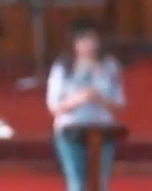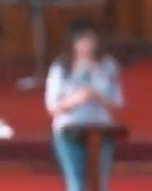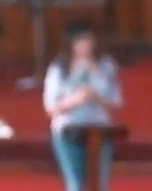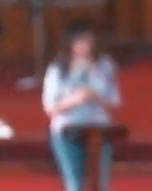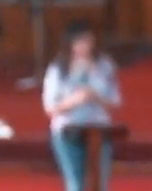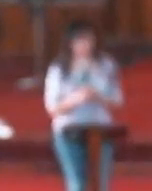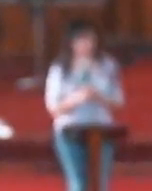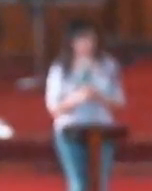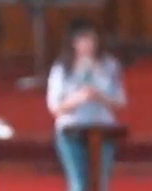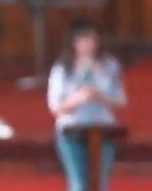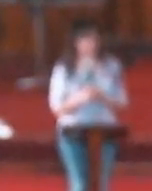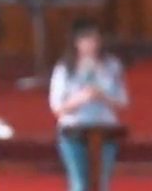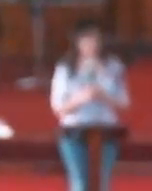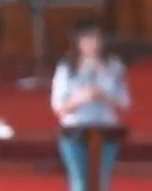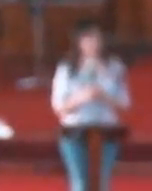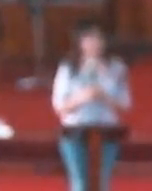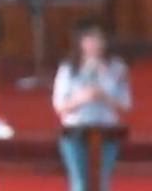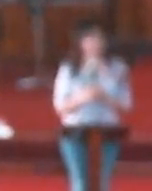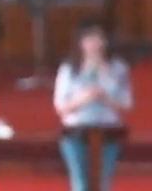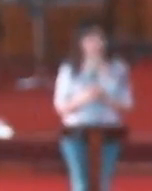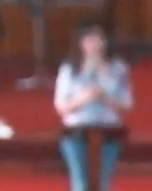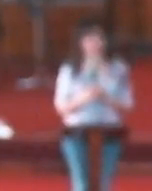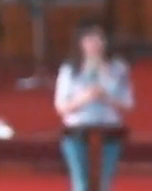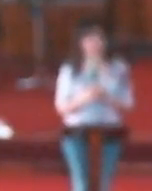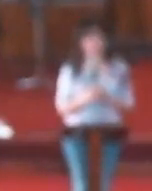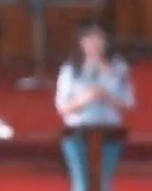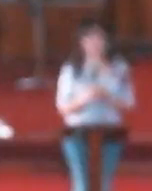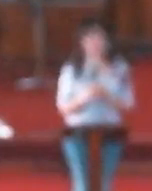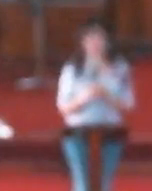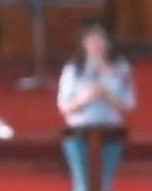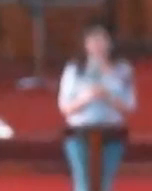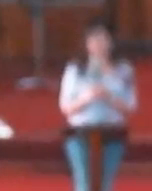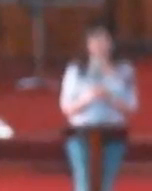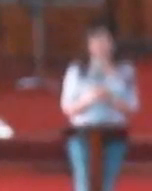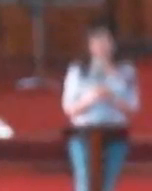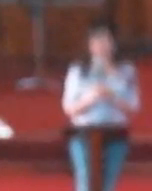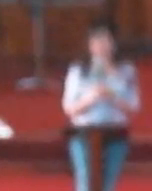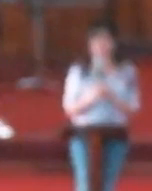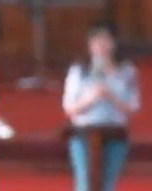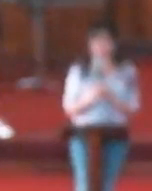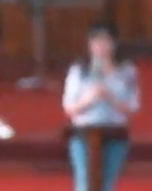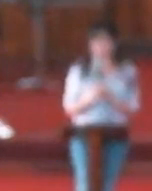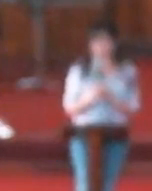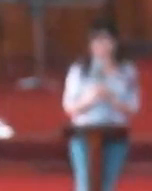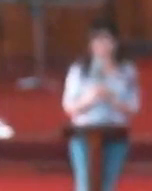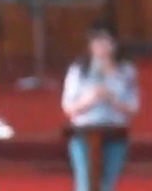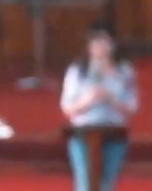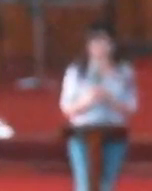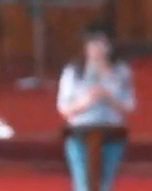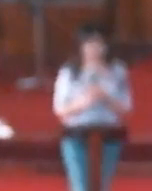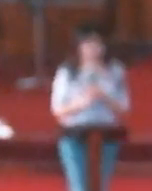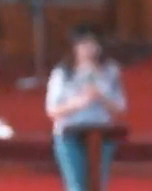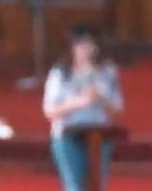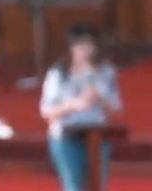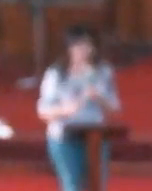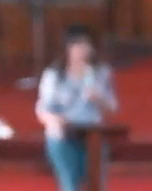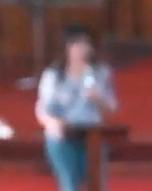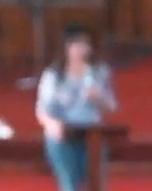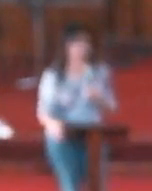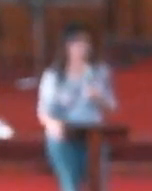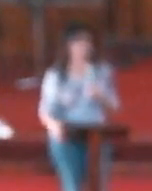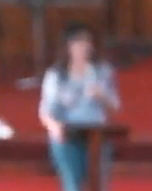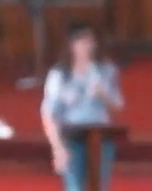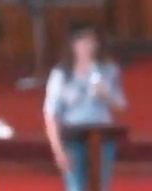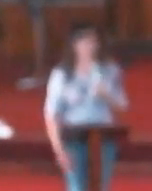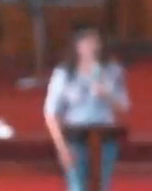Y nuestro anhelo es llegar a tener una lengua inspirada. And our goal is to have an inspired tongue. Inspirada